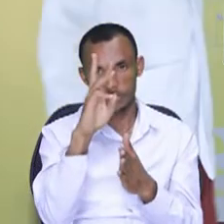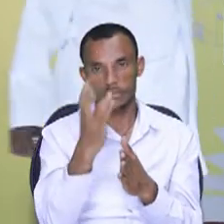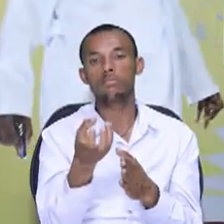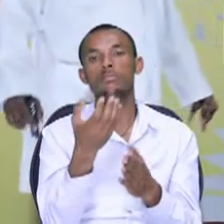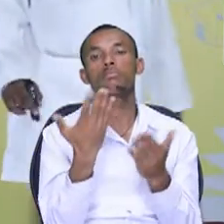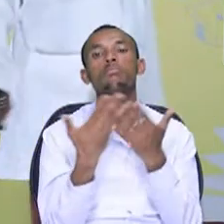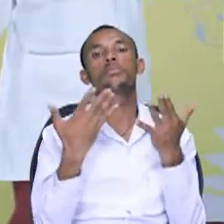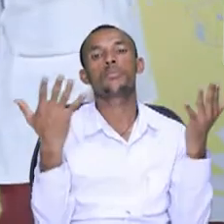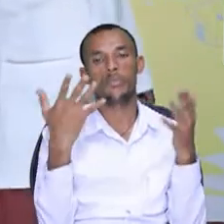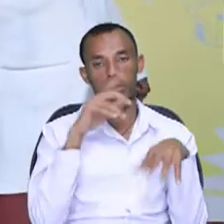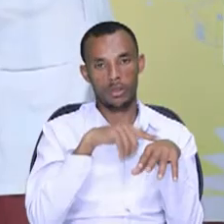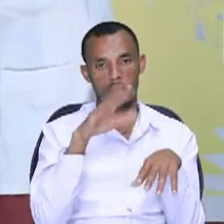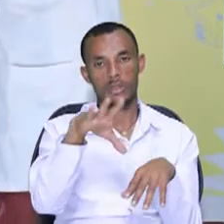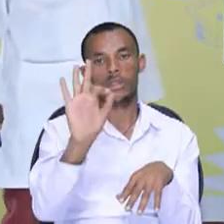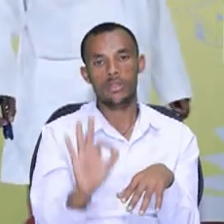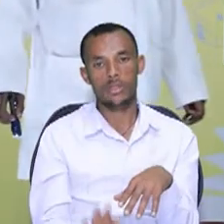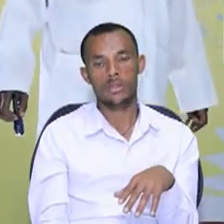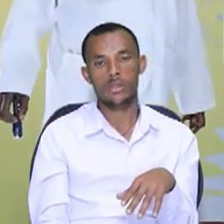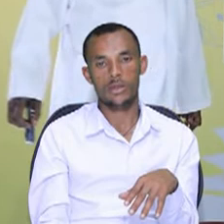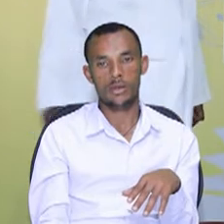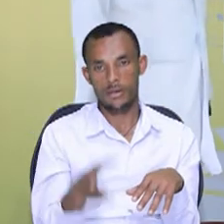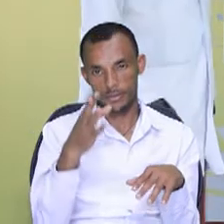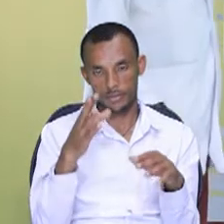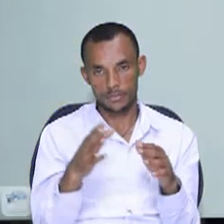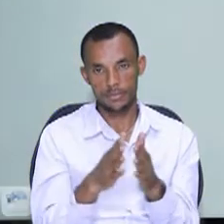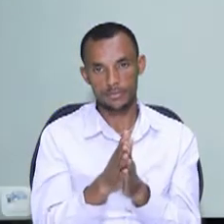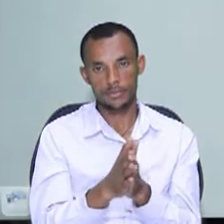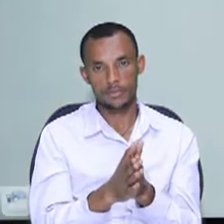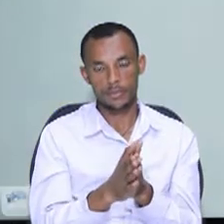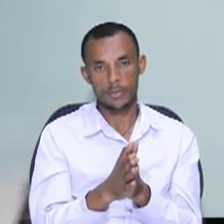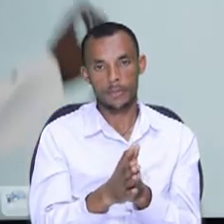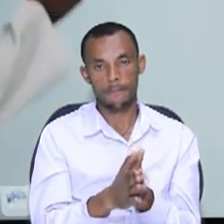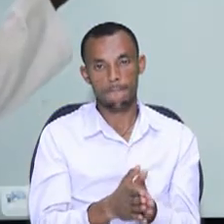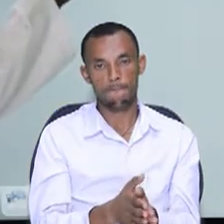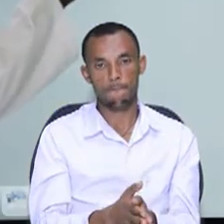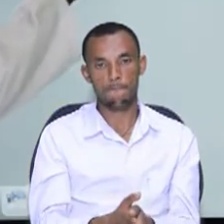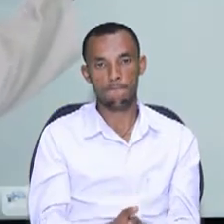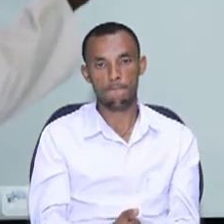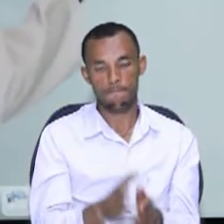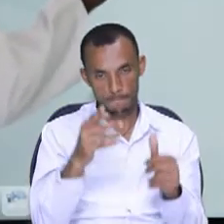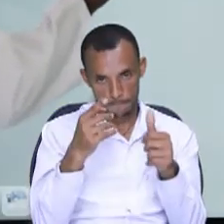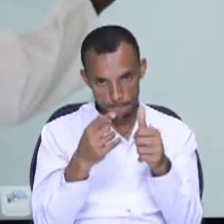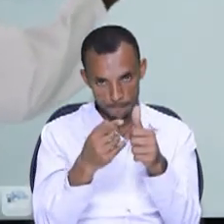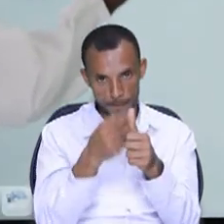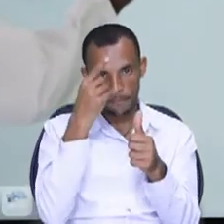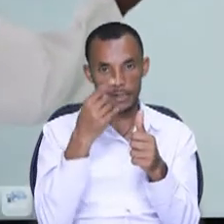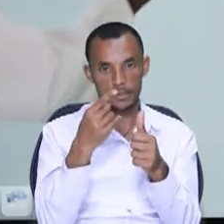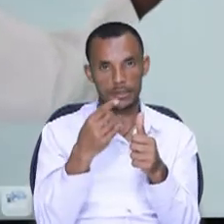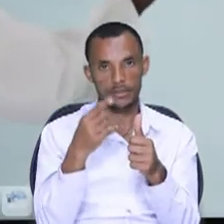To which period does an element with atomic number 16 belongs? So first,